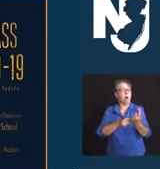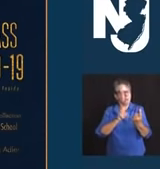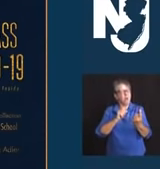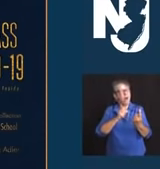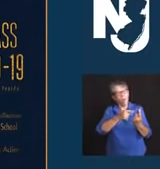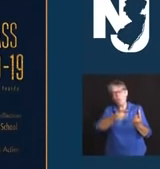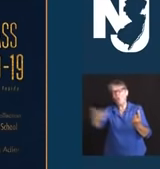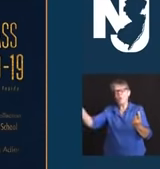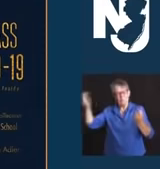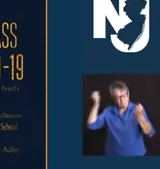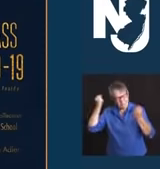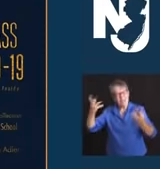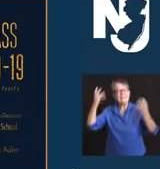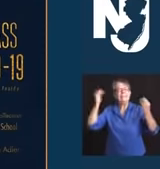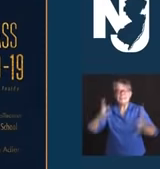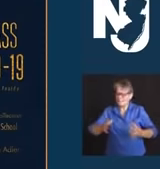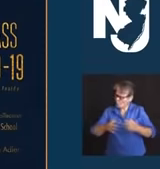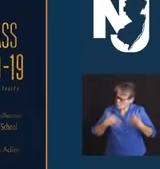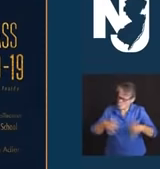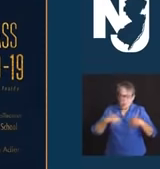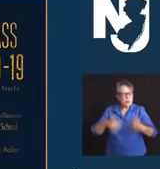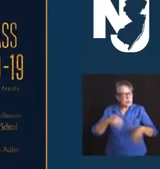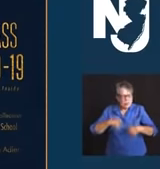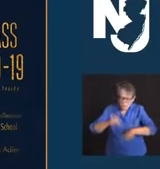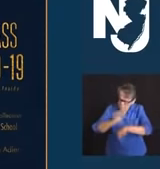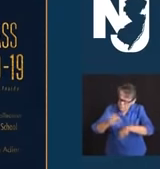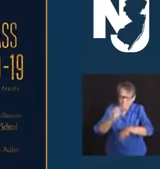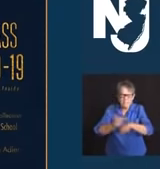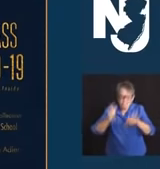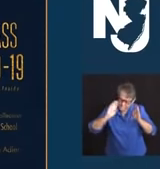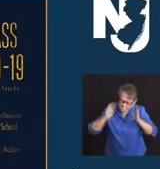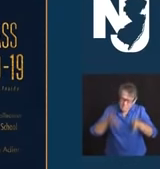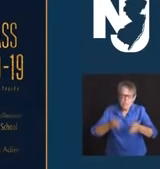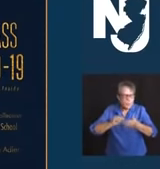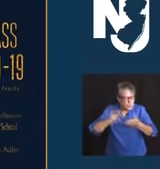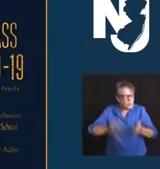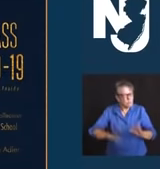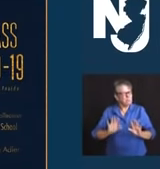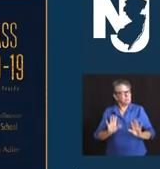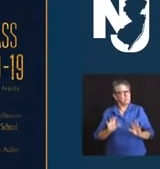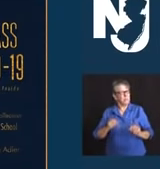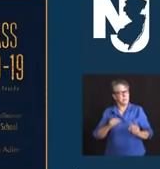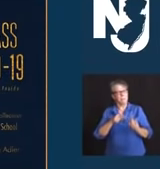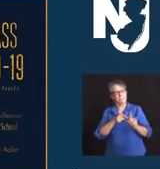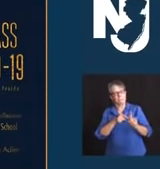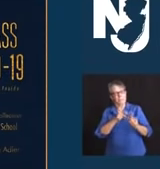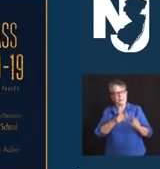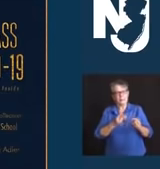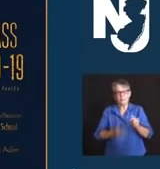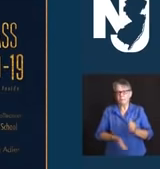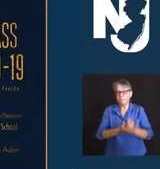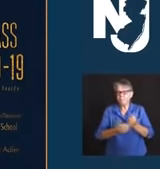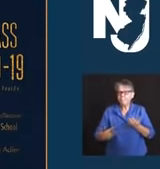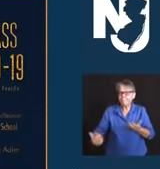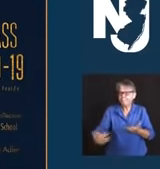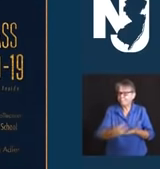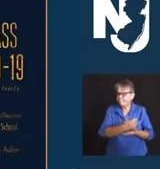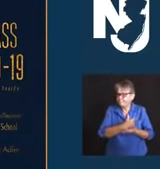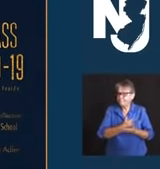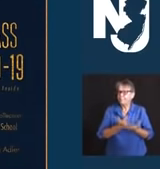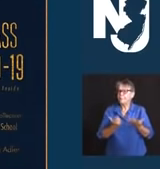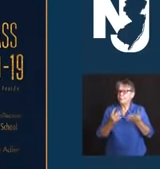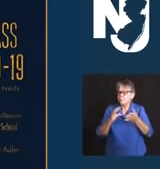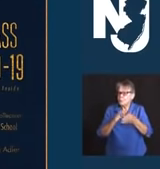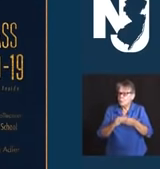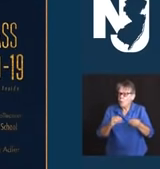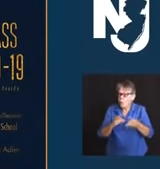and insights, and the class of COVID-19 is available through Amazon. A shameless pitch,